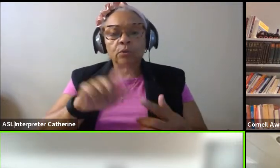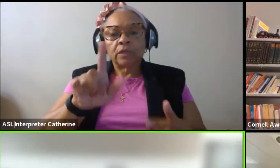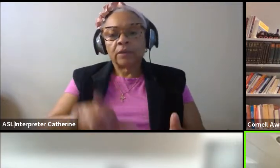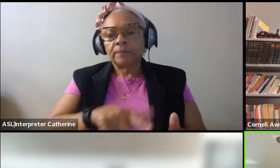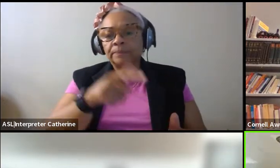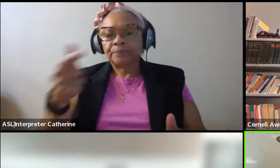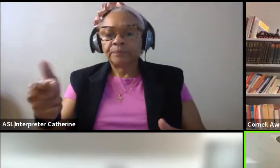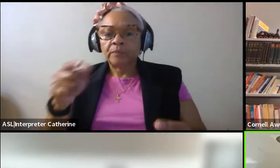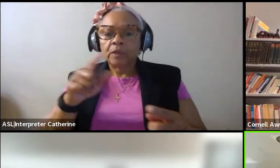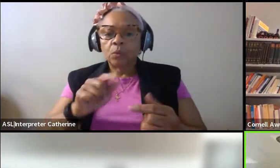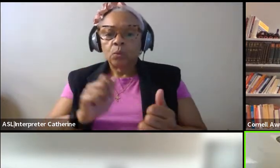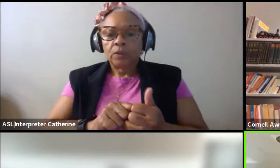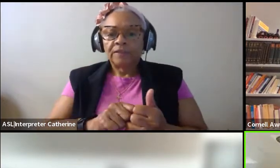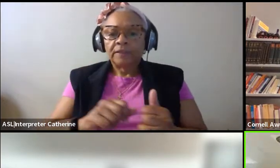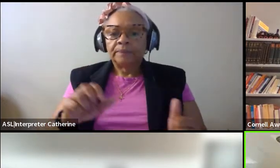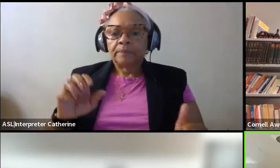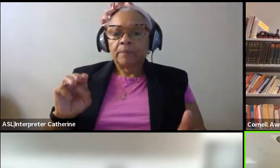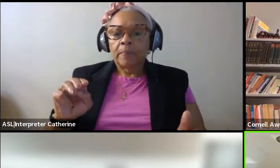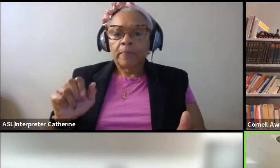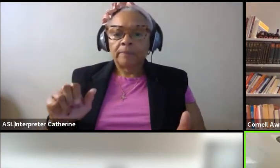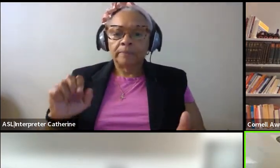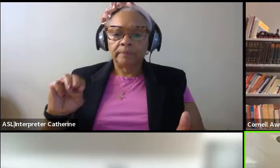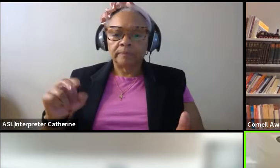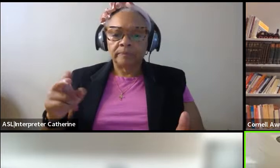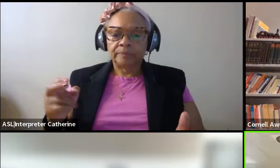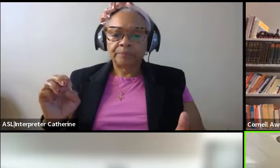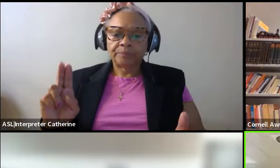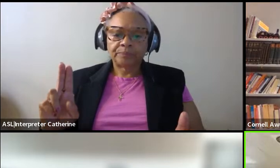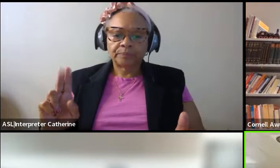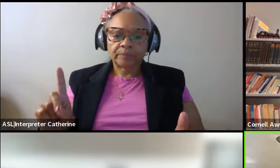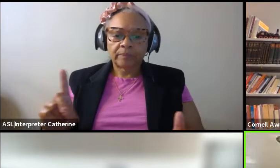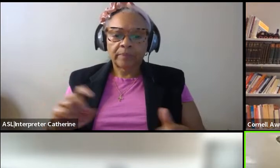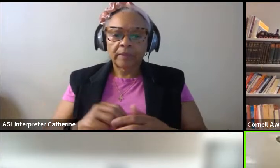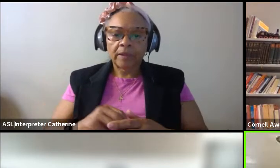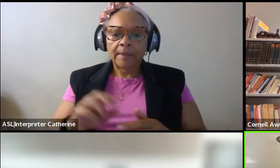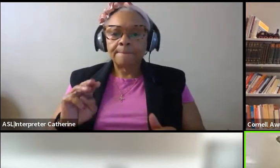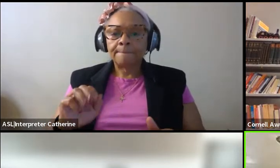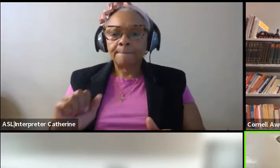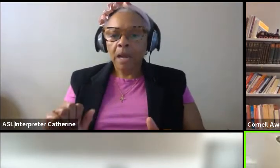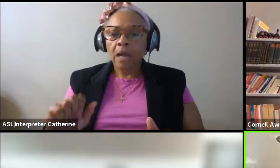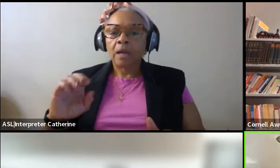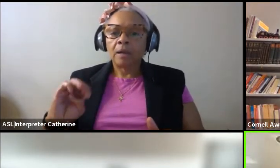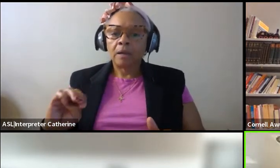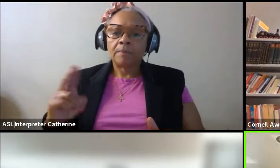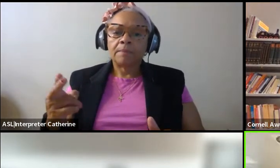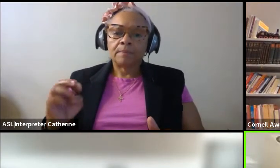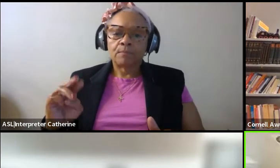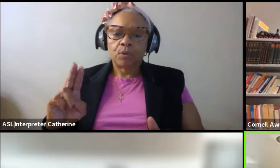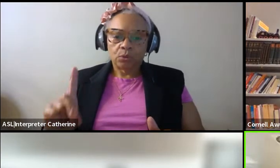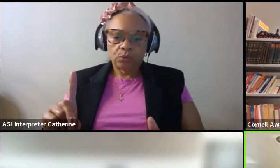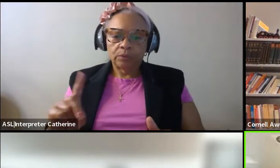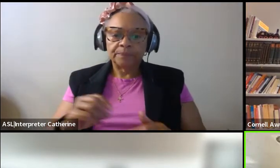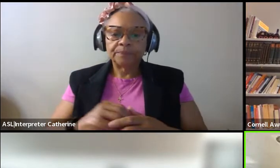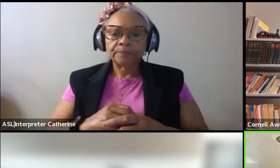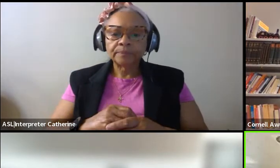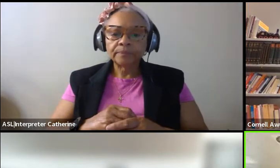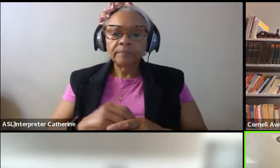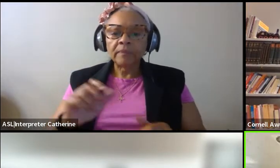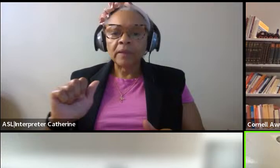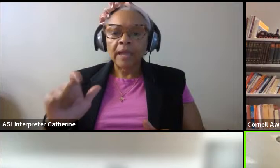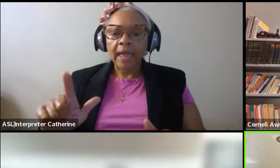Hi everyone. My name is Mahmoud Al-Makki, a purely Arabic